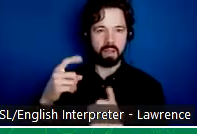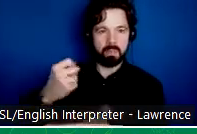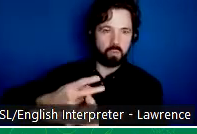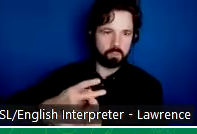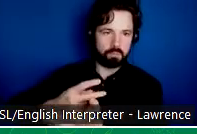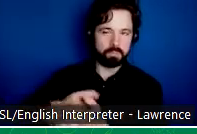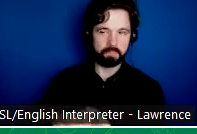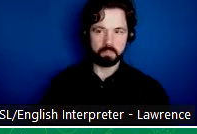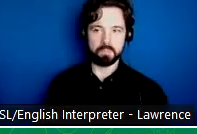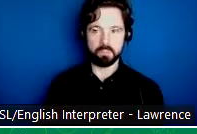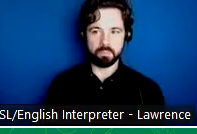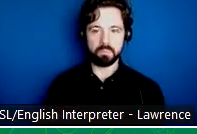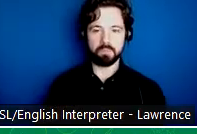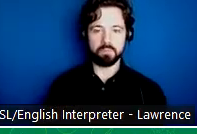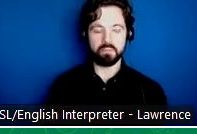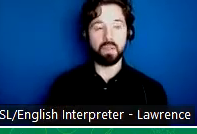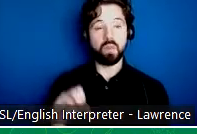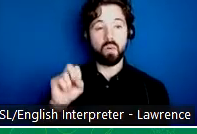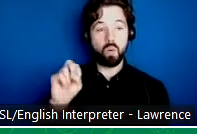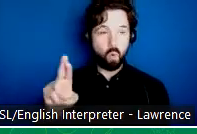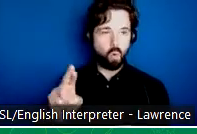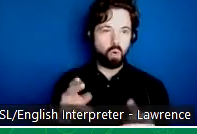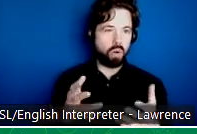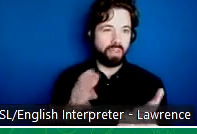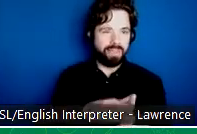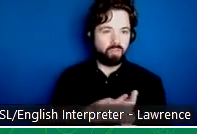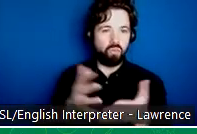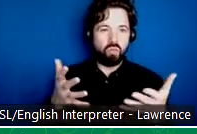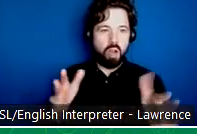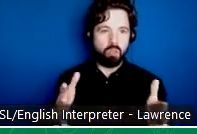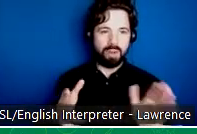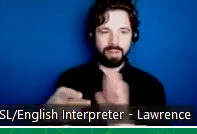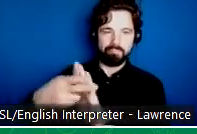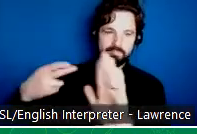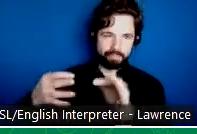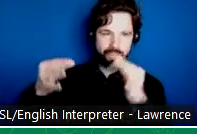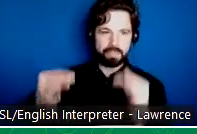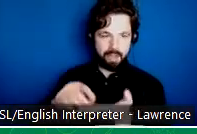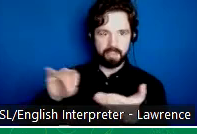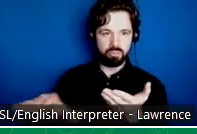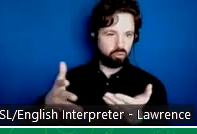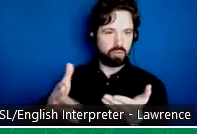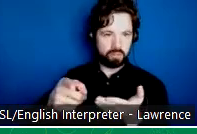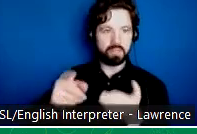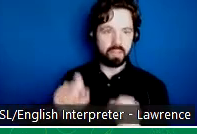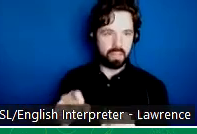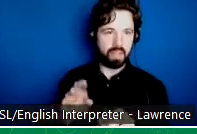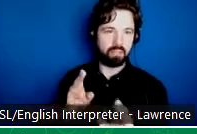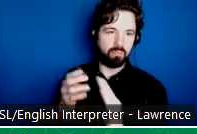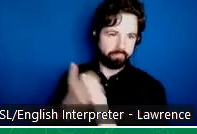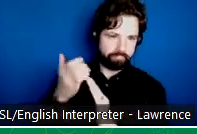Or as Sharice mentioned, be categorically eligible, which means they are identified as